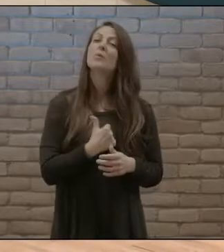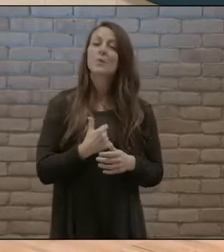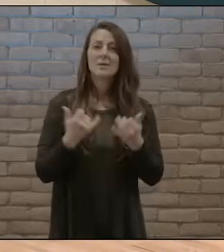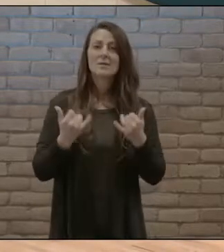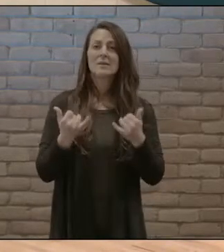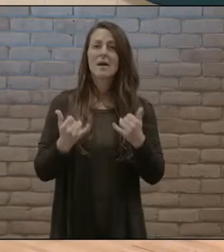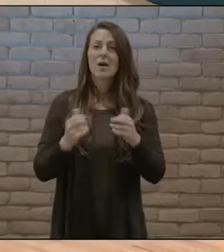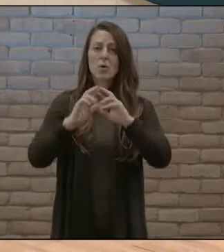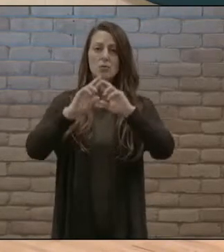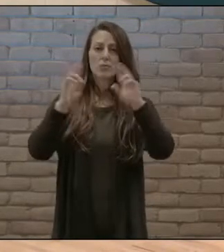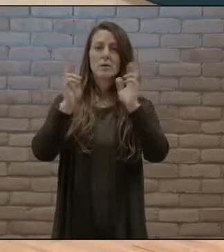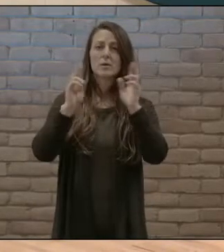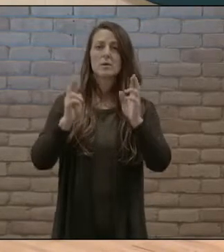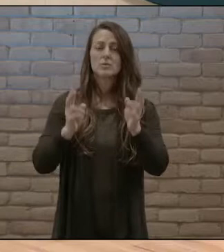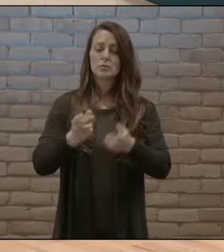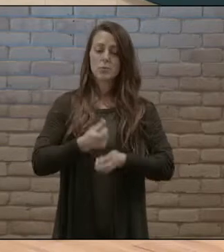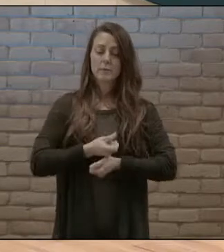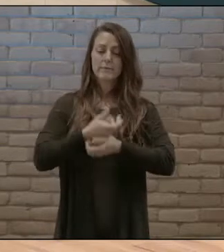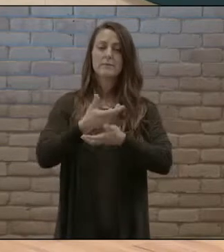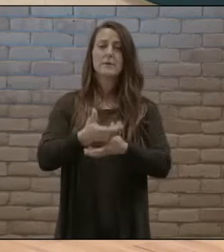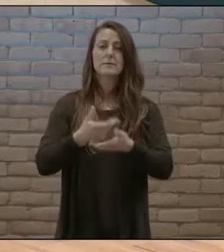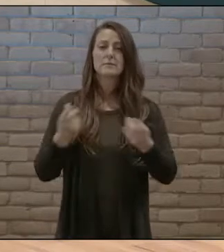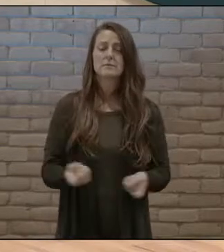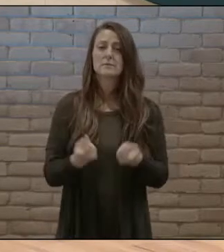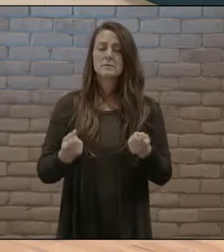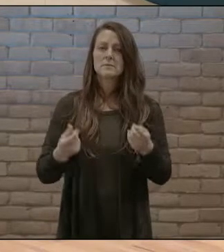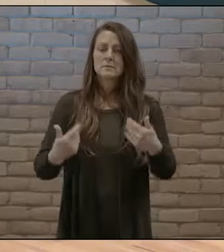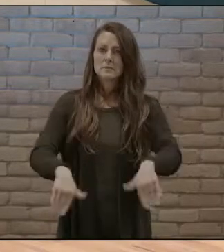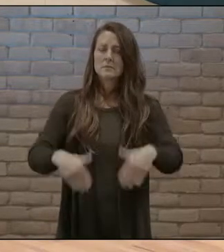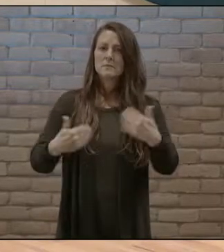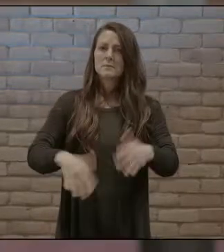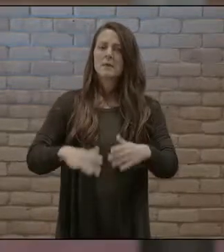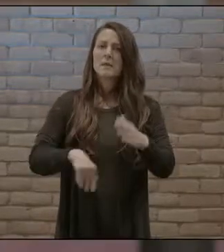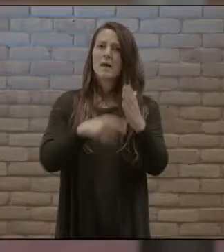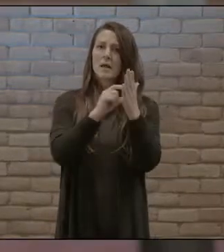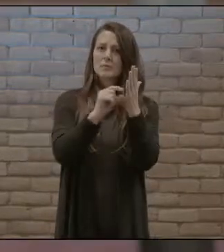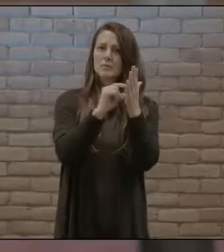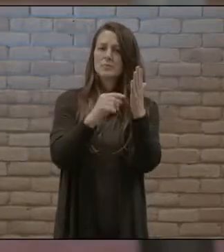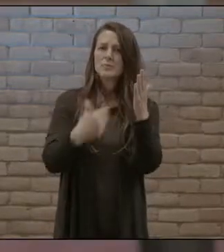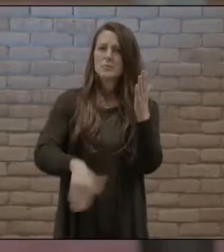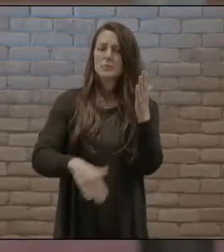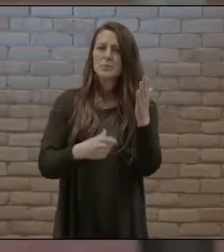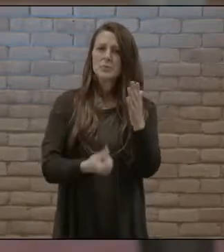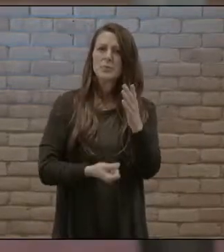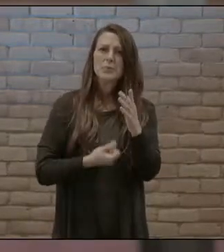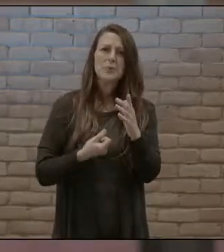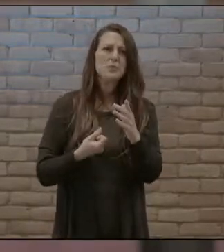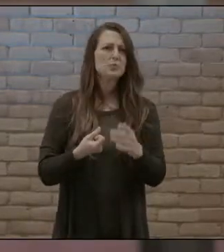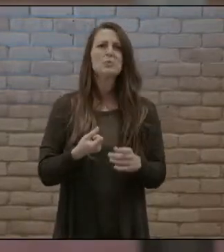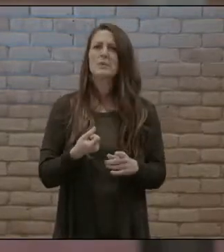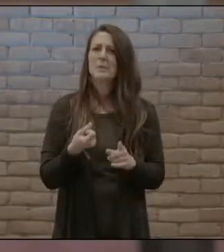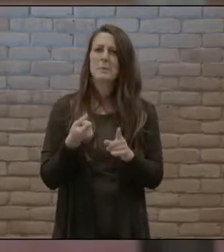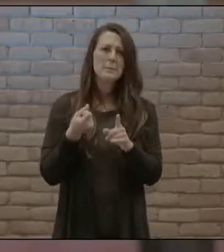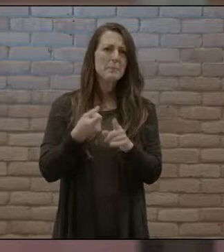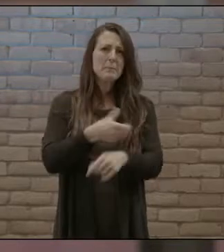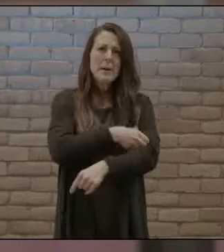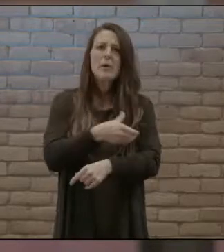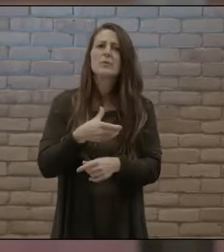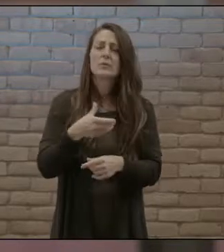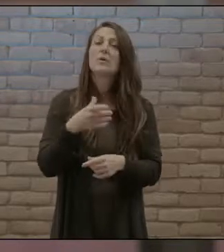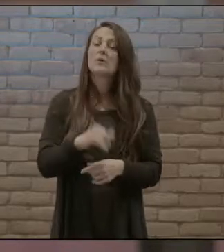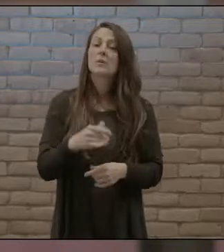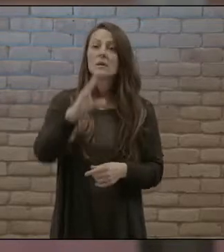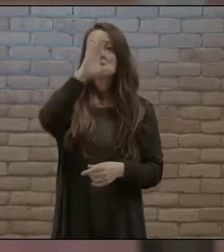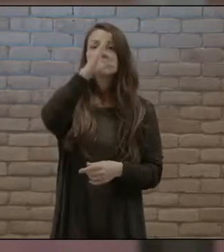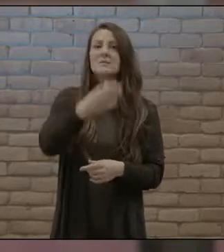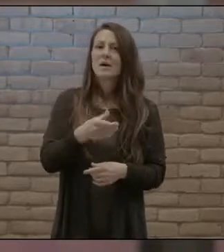time of confession, what a powerful piece of scripture, where the son finds himself in a distant